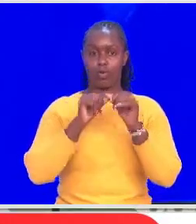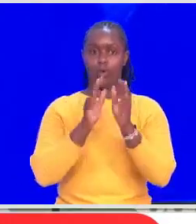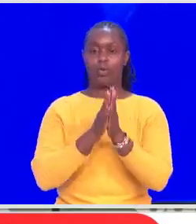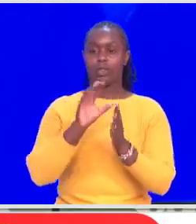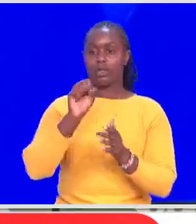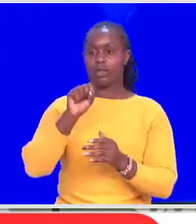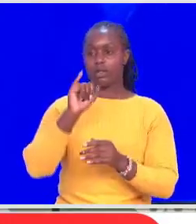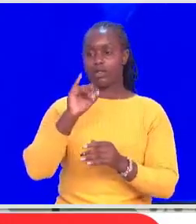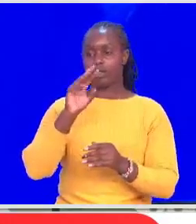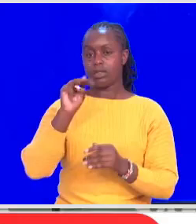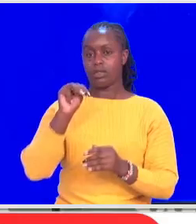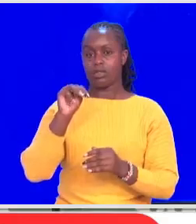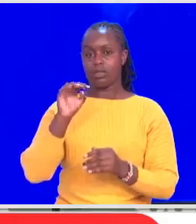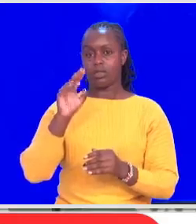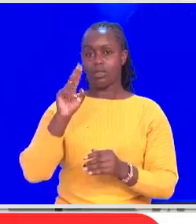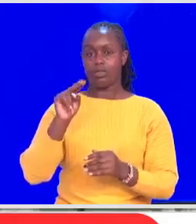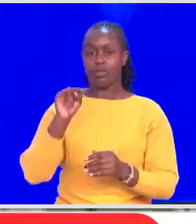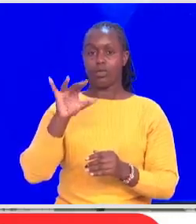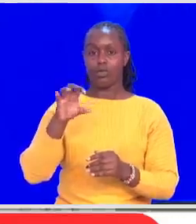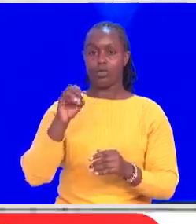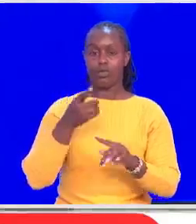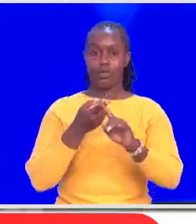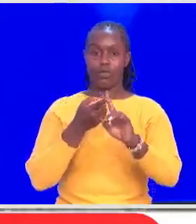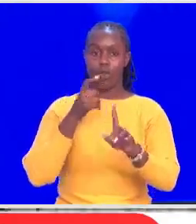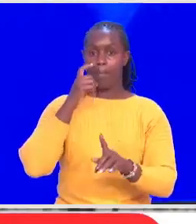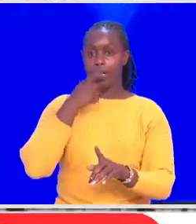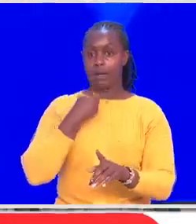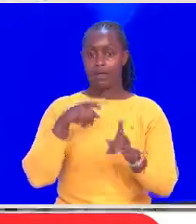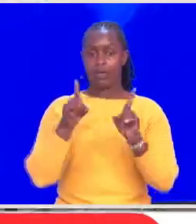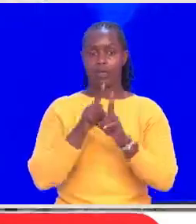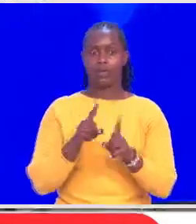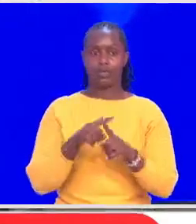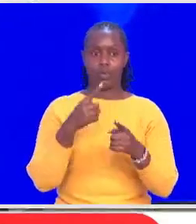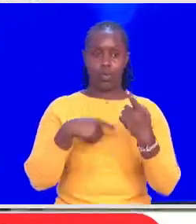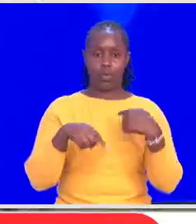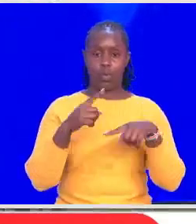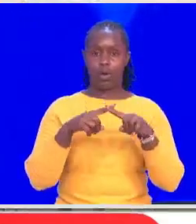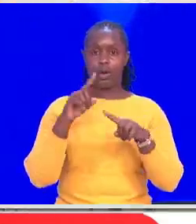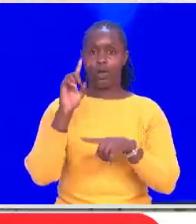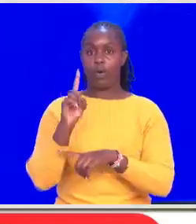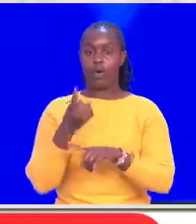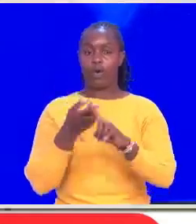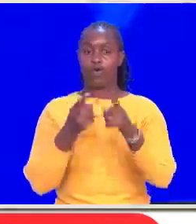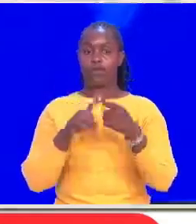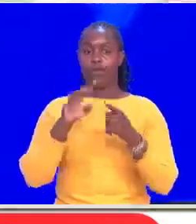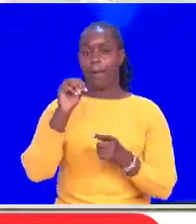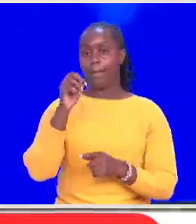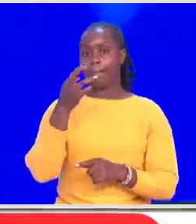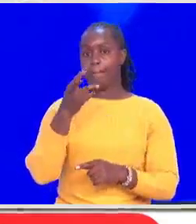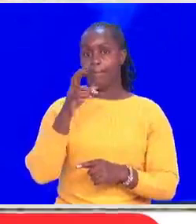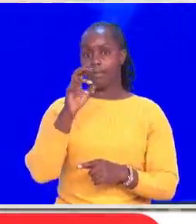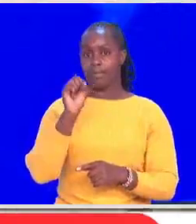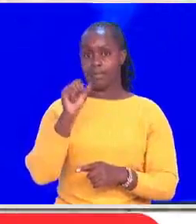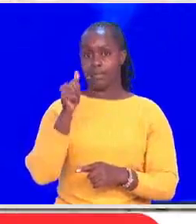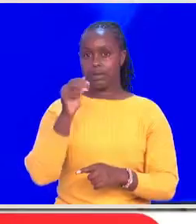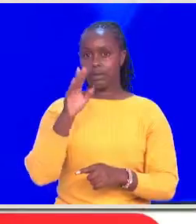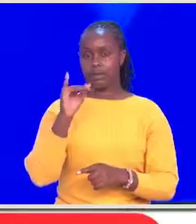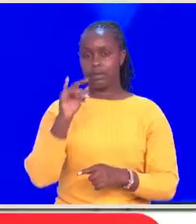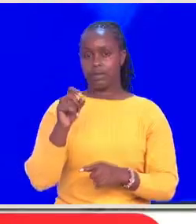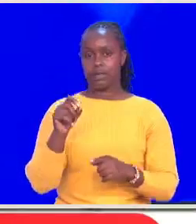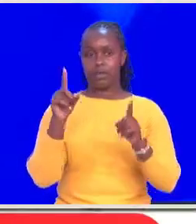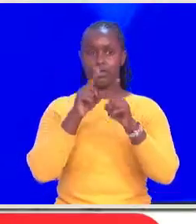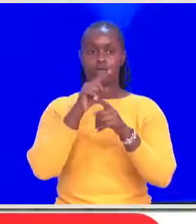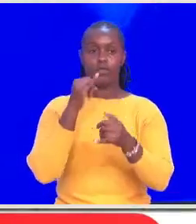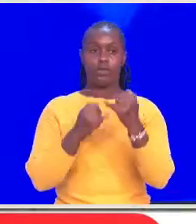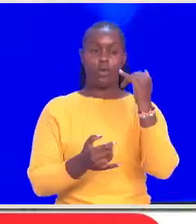School from Kitui. Chuka Starlets secured a 1-0 victory against Sako Queens from Marsabit, earning them a spot in the finals with hopes